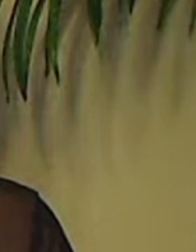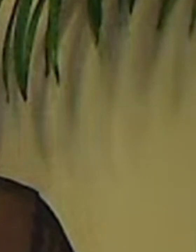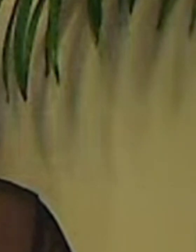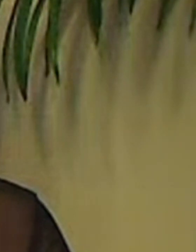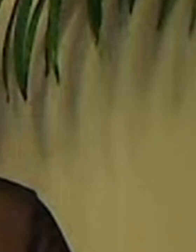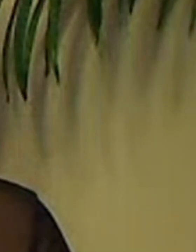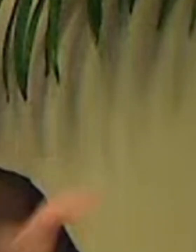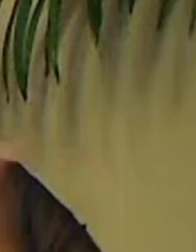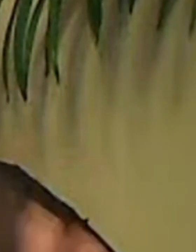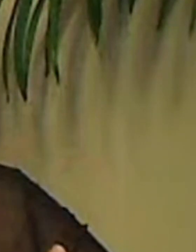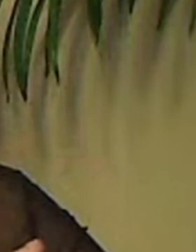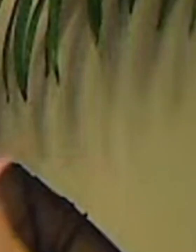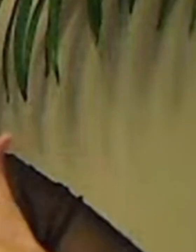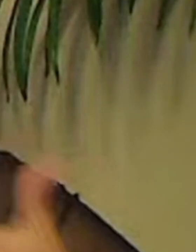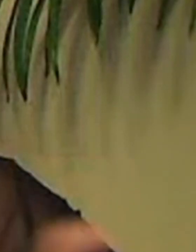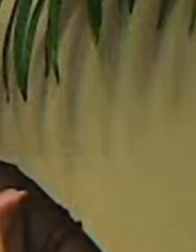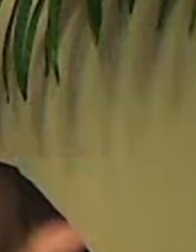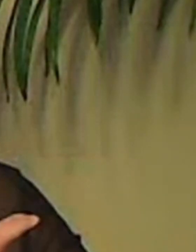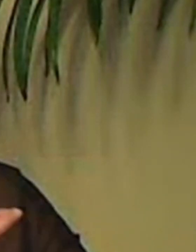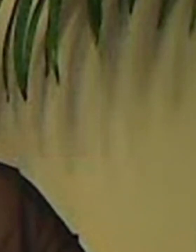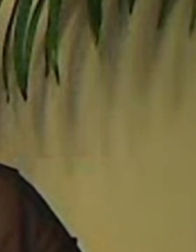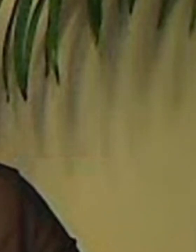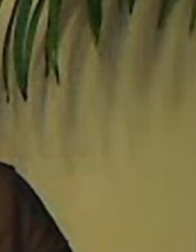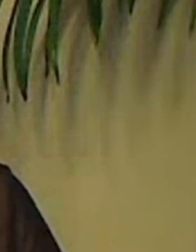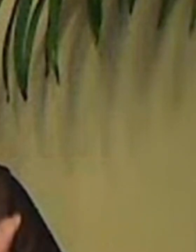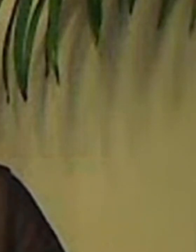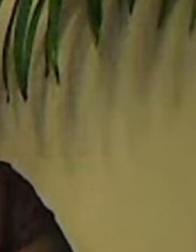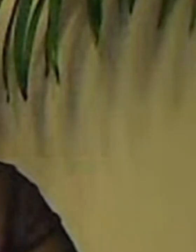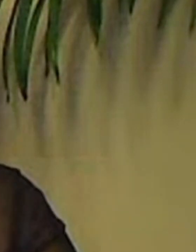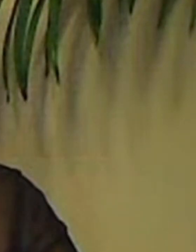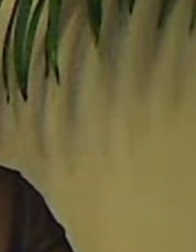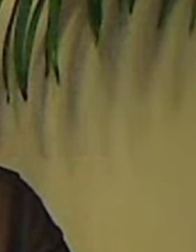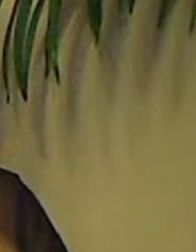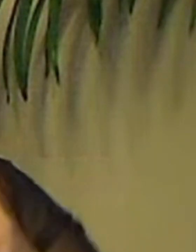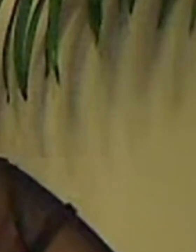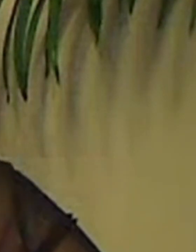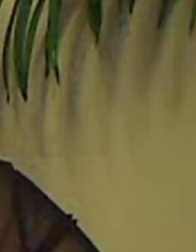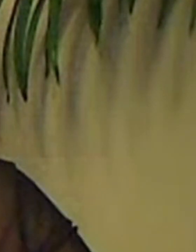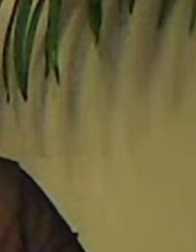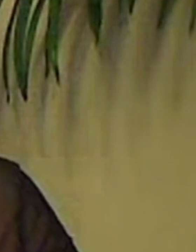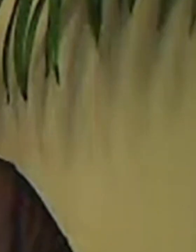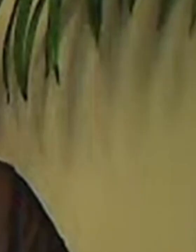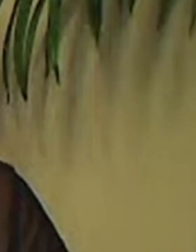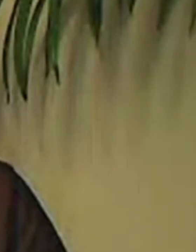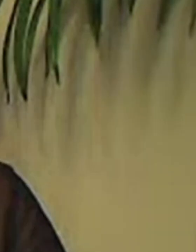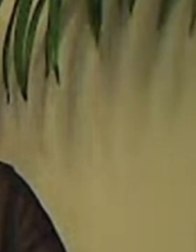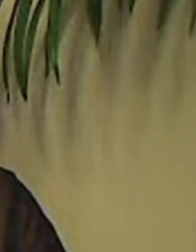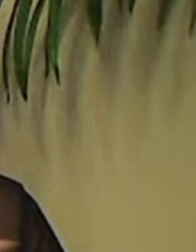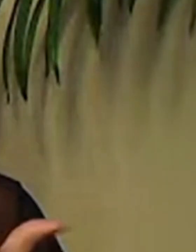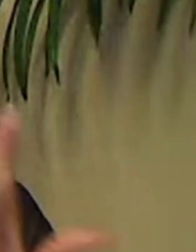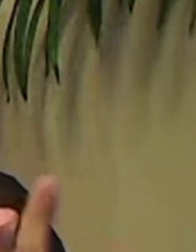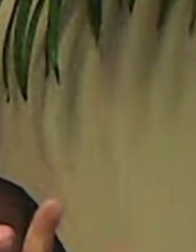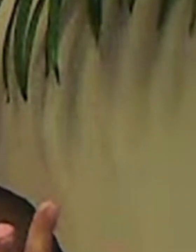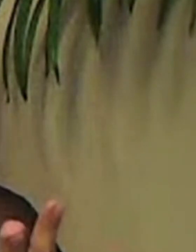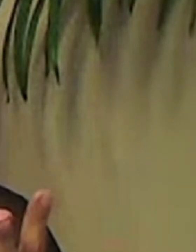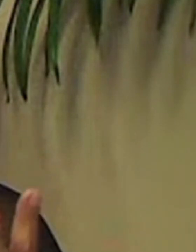that I must go back and finish. Whatever the danger happens, I must